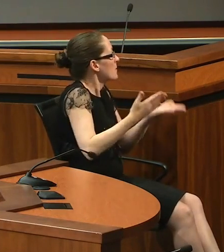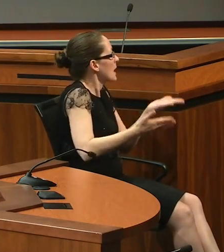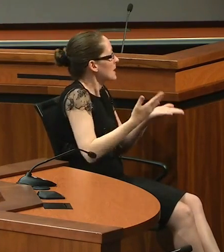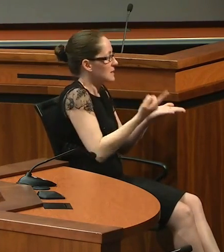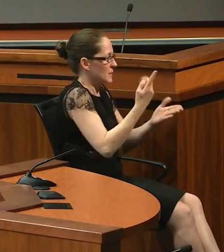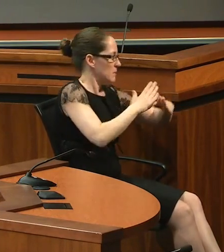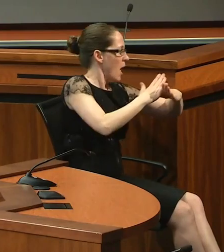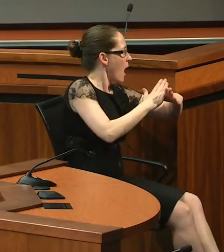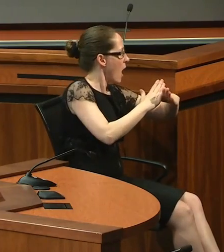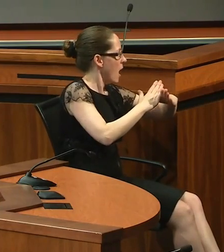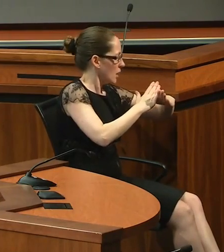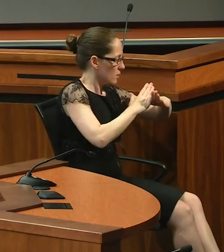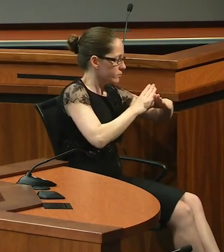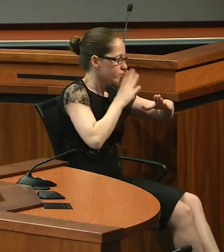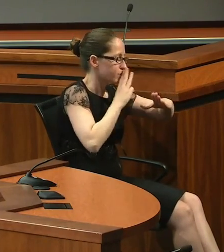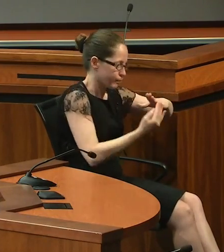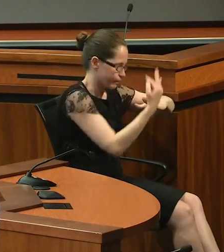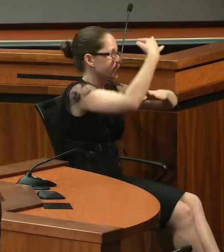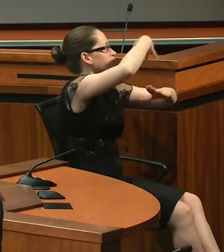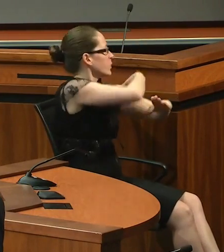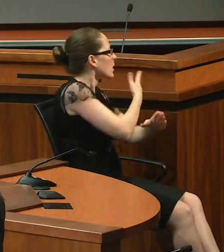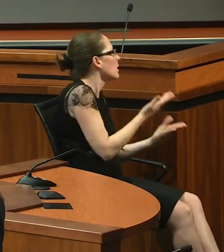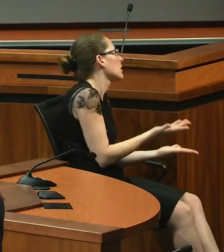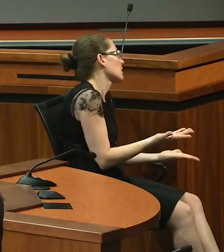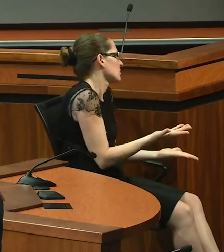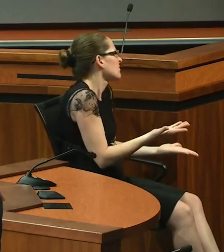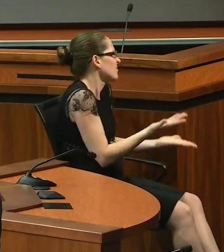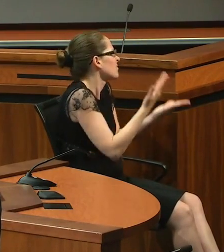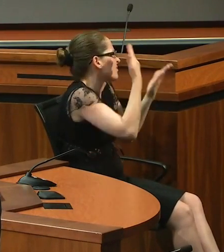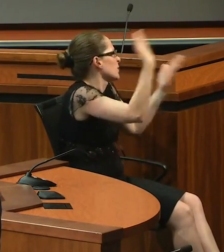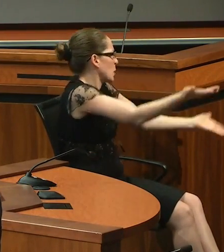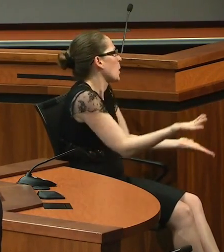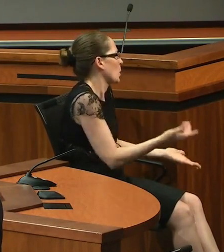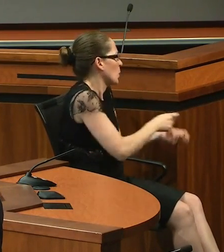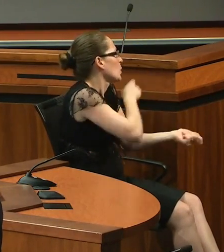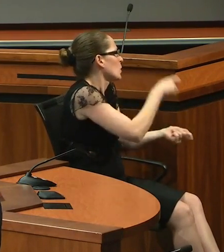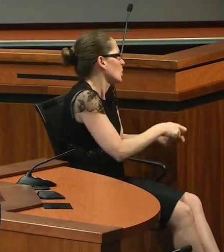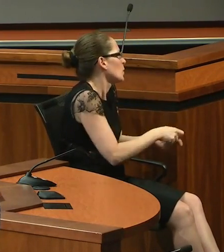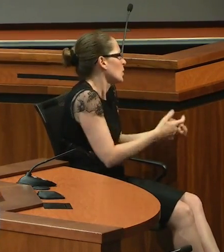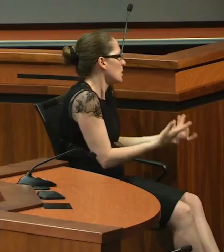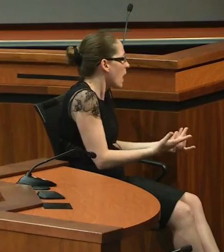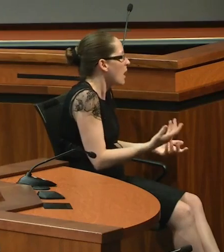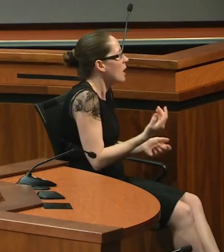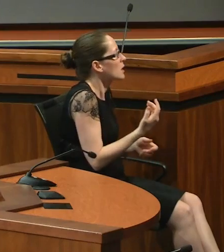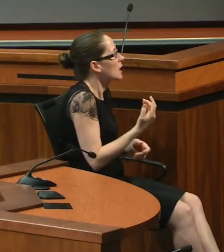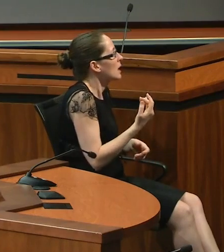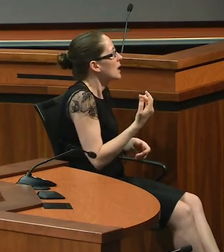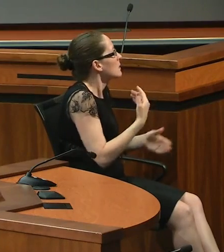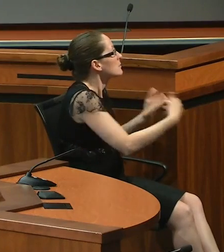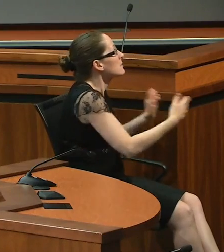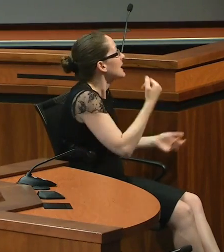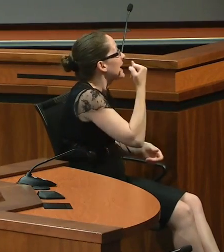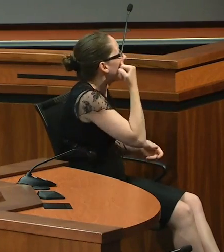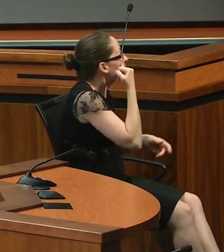thing when we talk about these models and what they actually did in real life. None of this takes into account when big trees and cars get stuck in culverts and